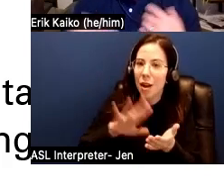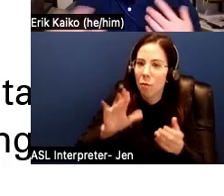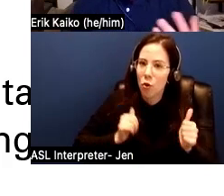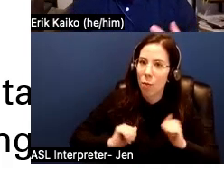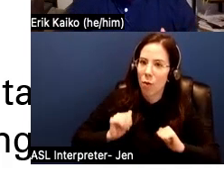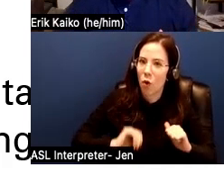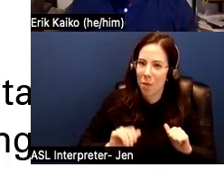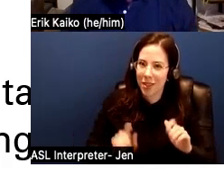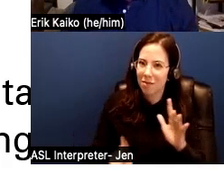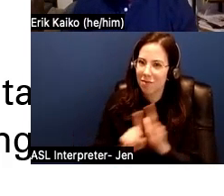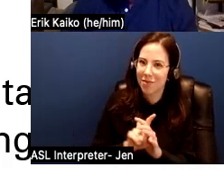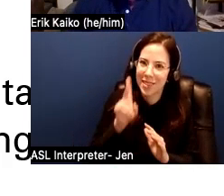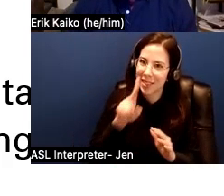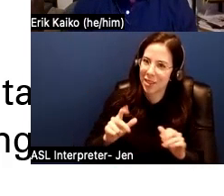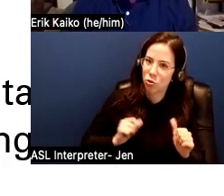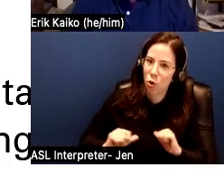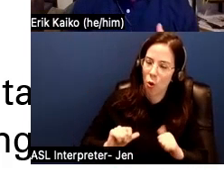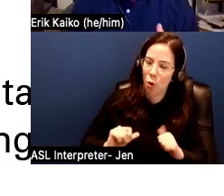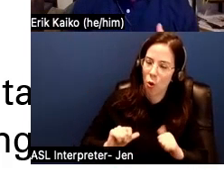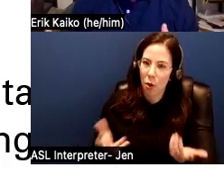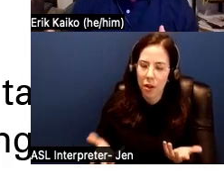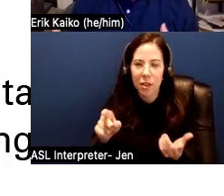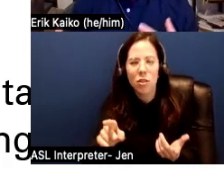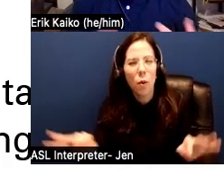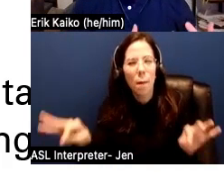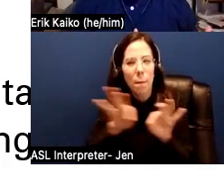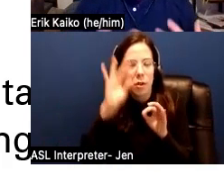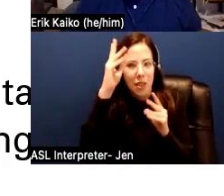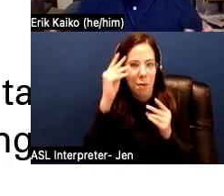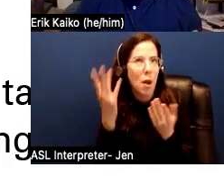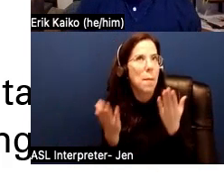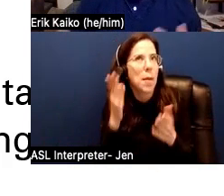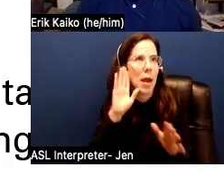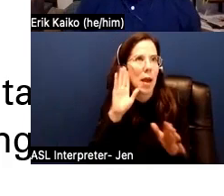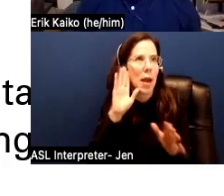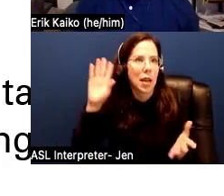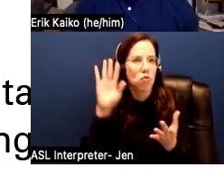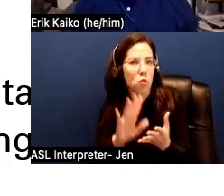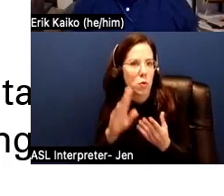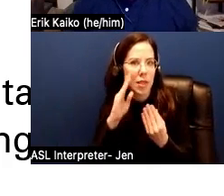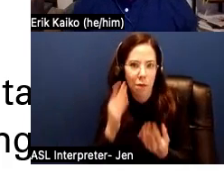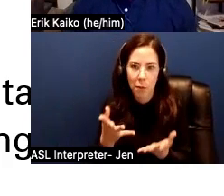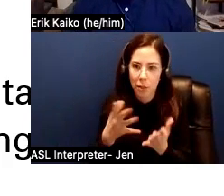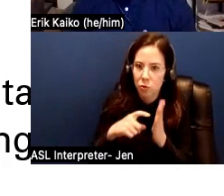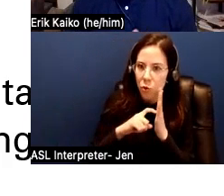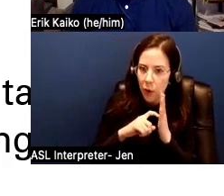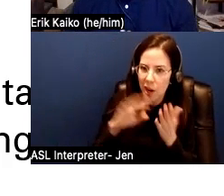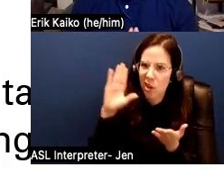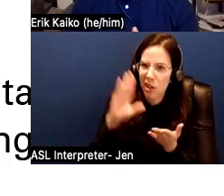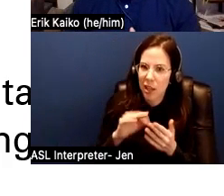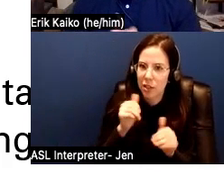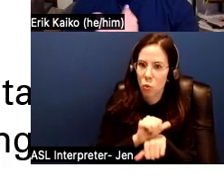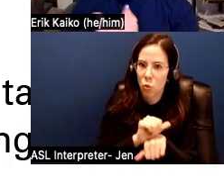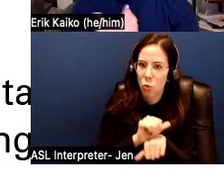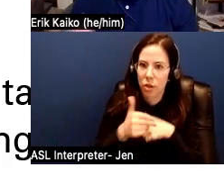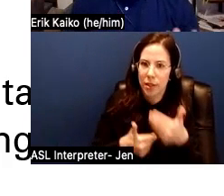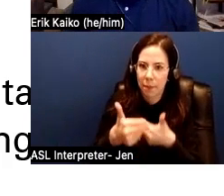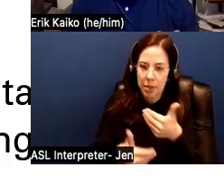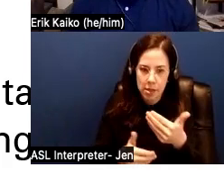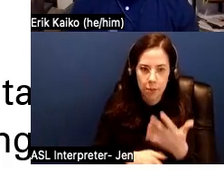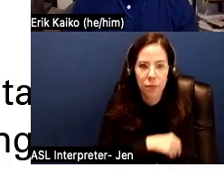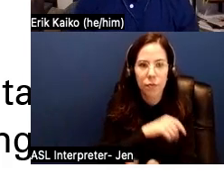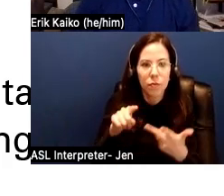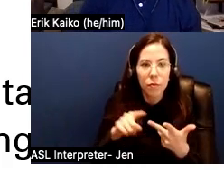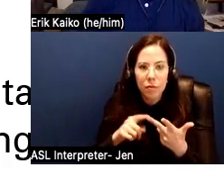what you're asking the patron to do and consider if there is a simpler way to do that with fewer steps. And how much knowledge are